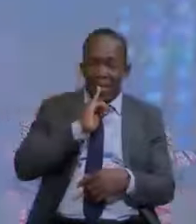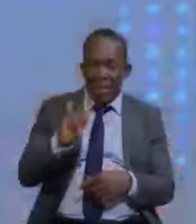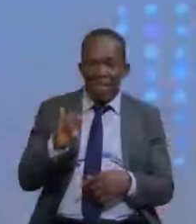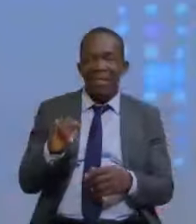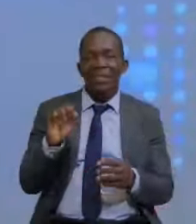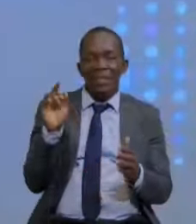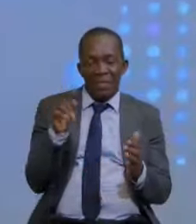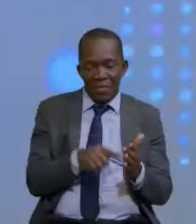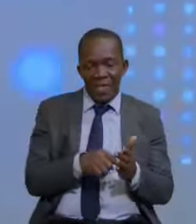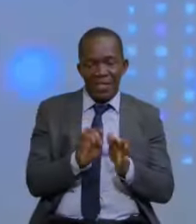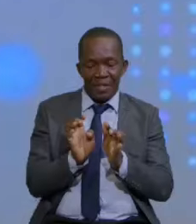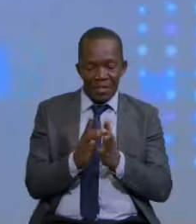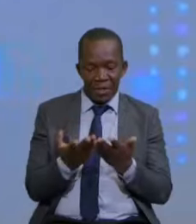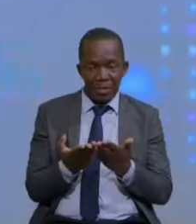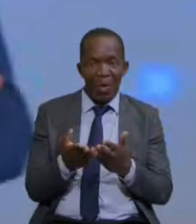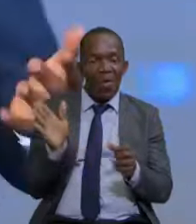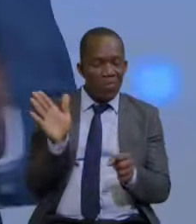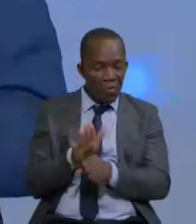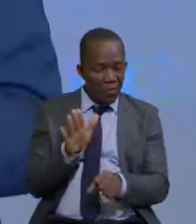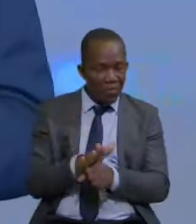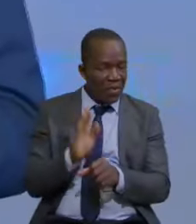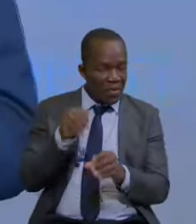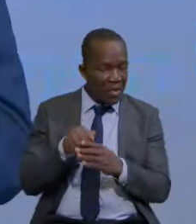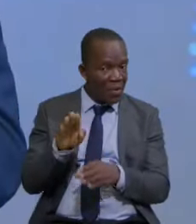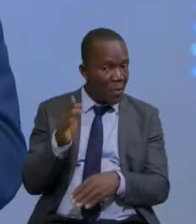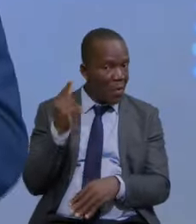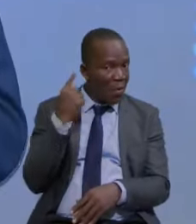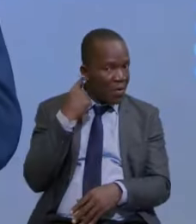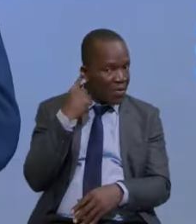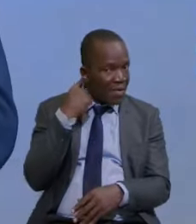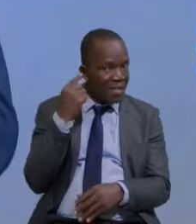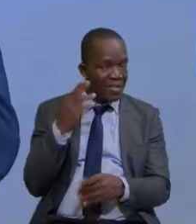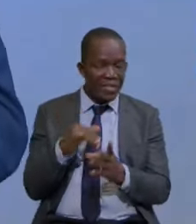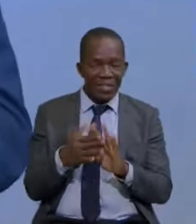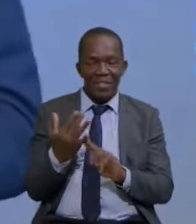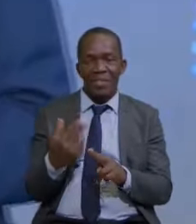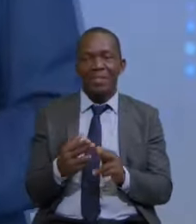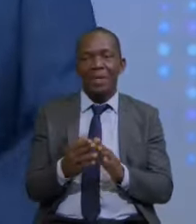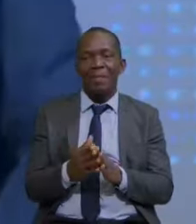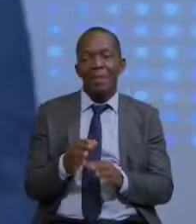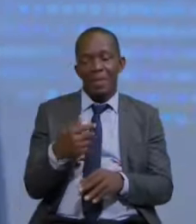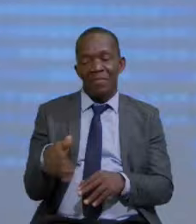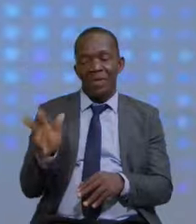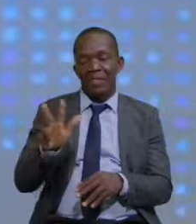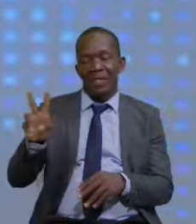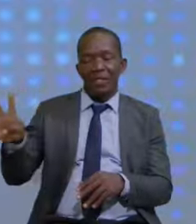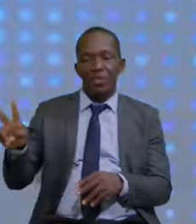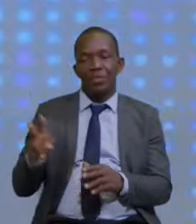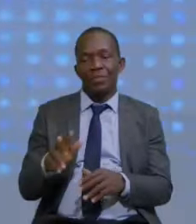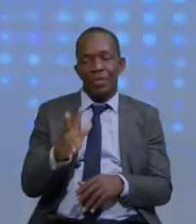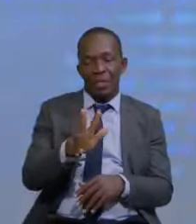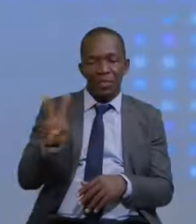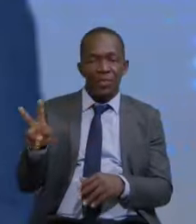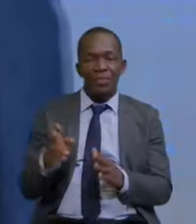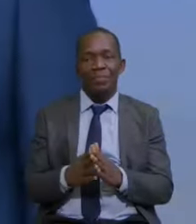fulfilled in your ears. Look at verse 32. In verse 32, and they were